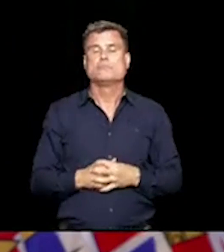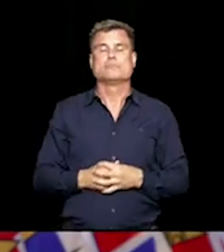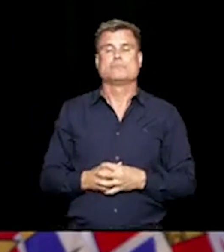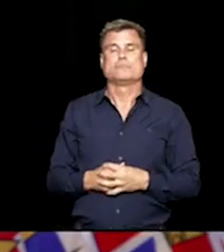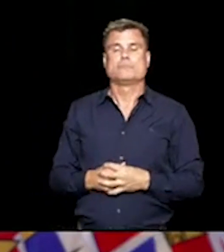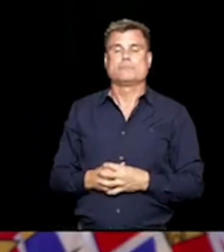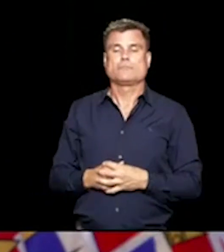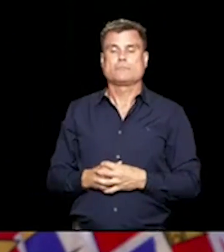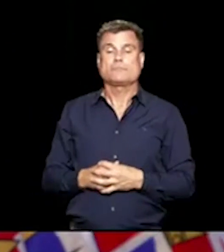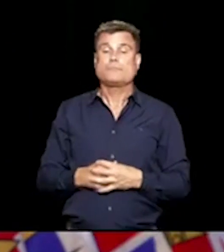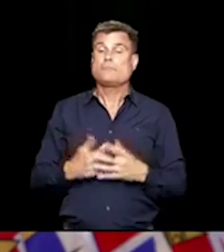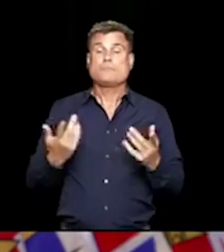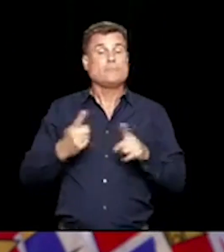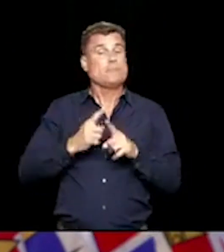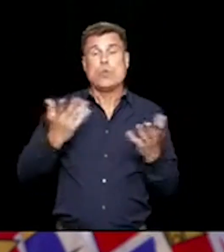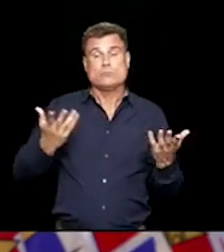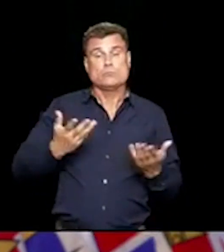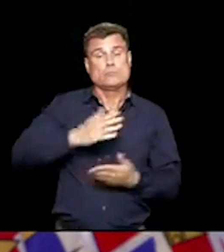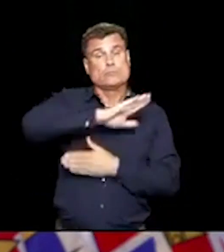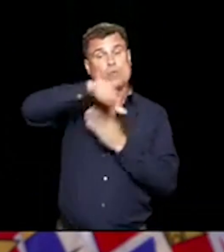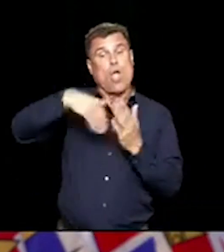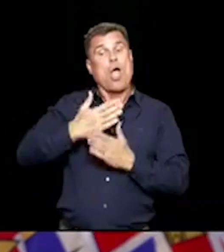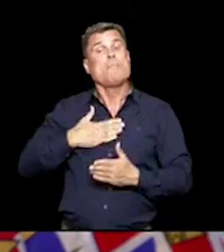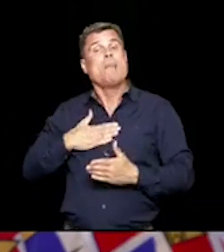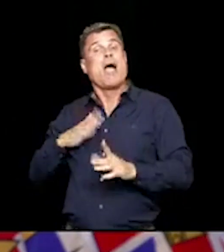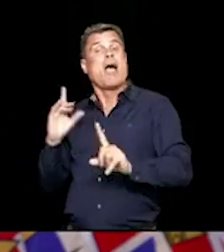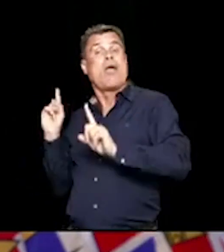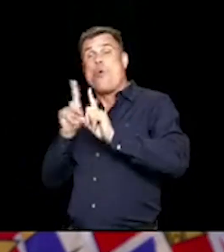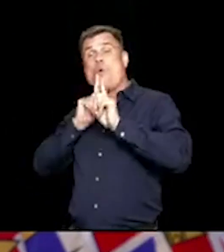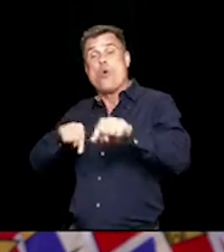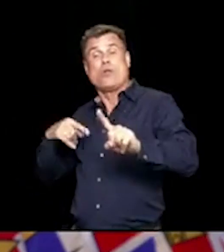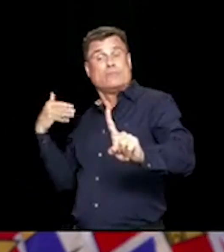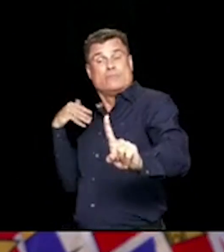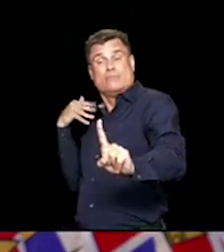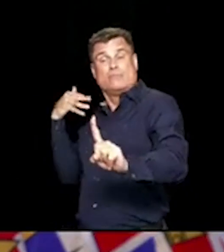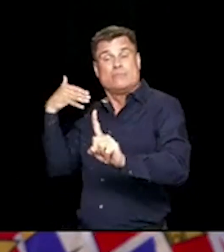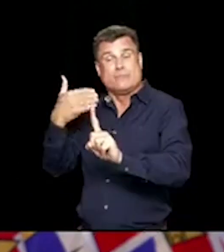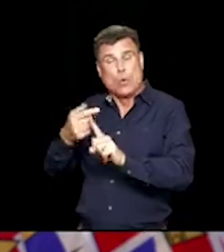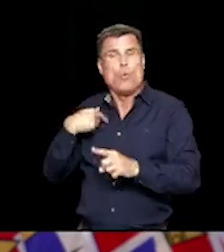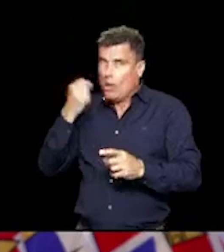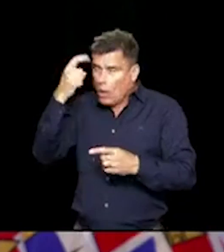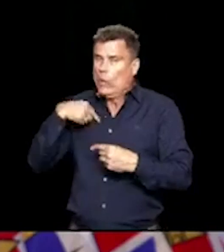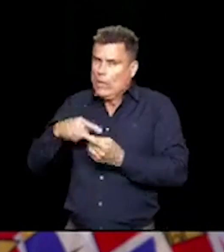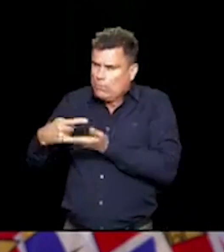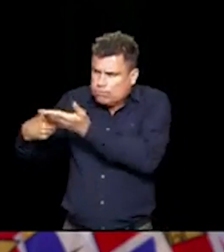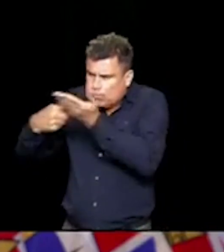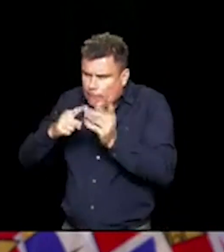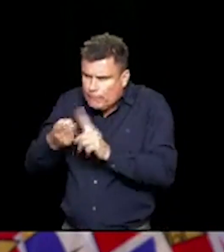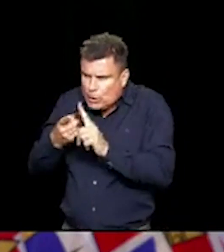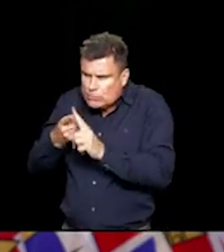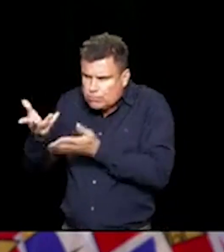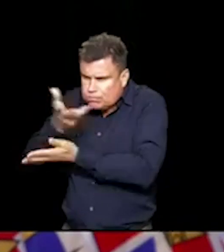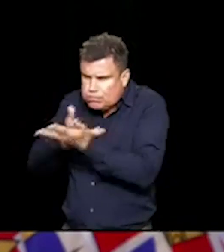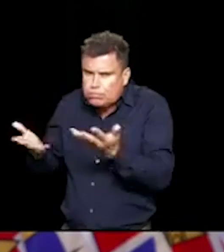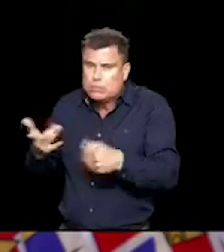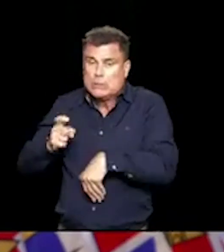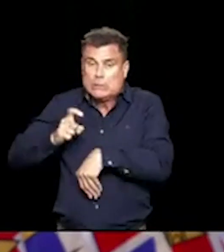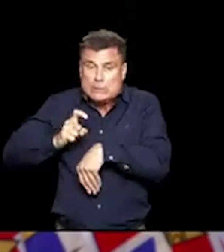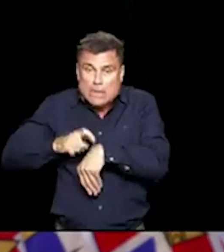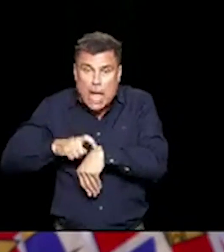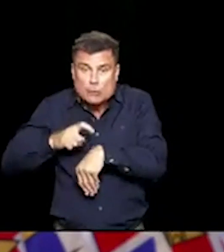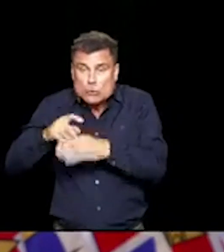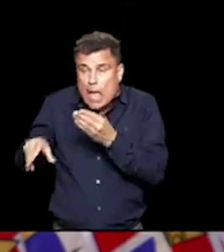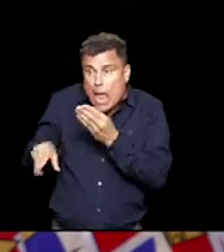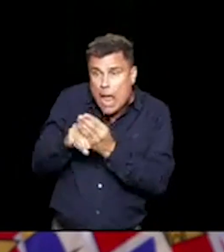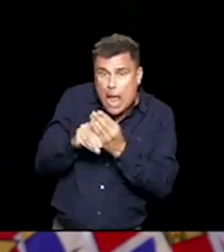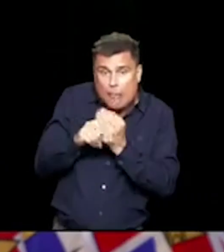this. So all of my orders and in discussion with my colleagues, we talked about, timing of